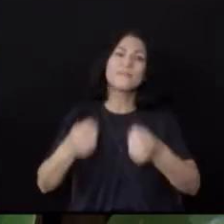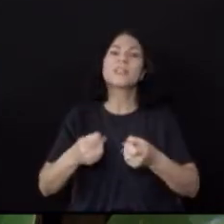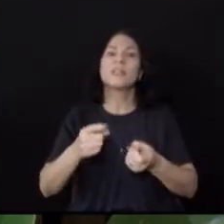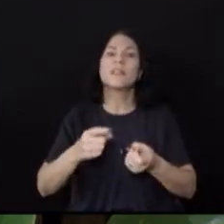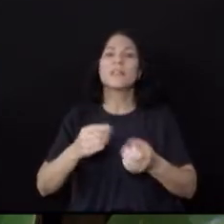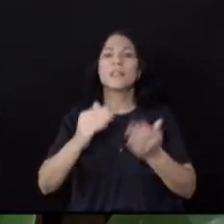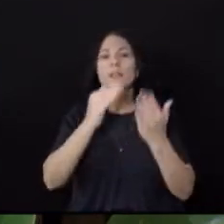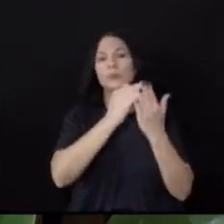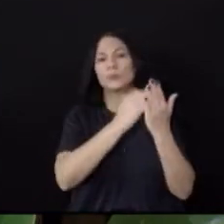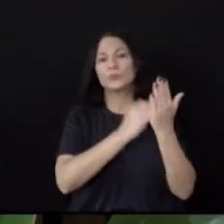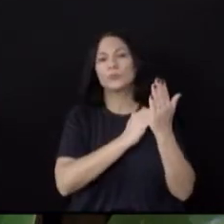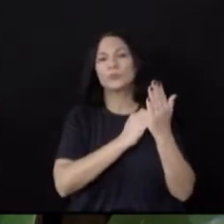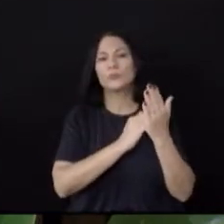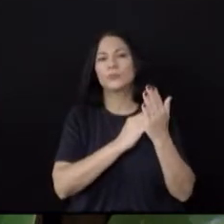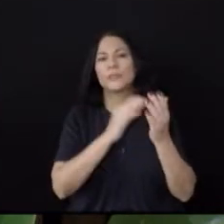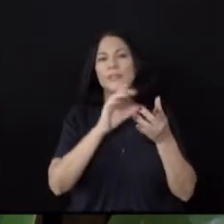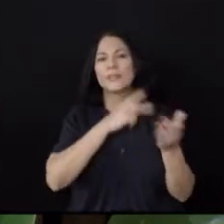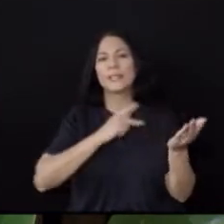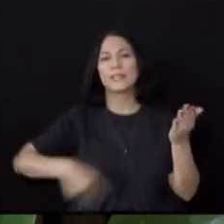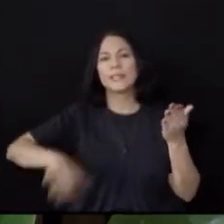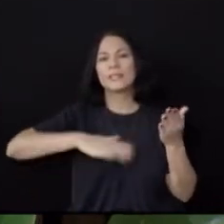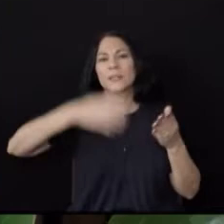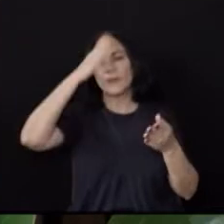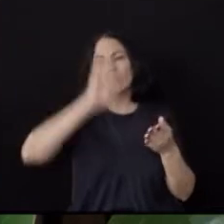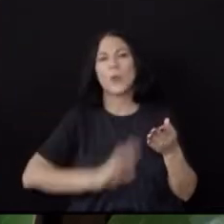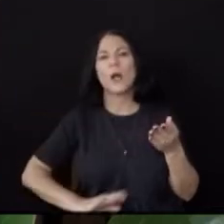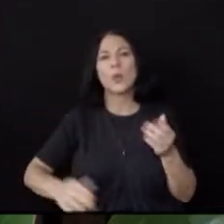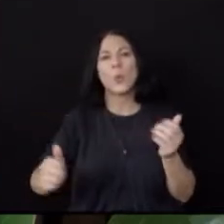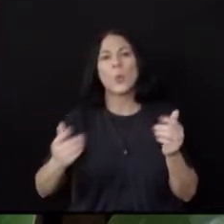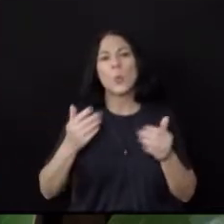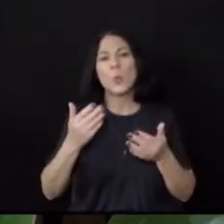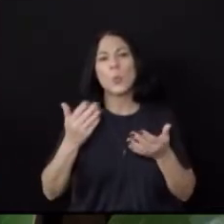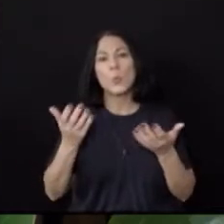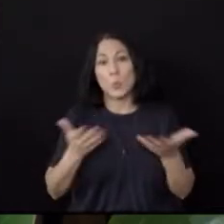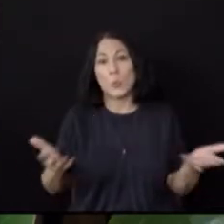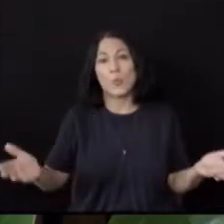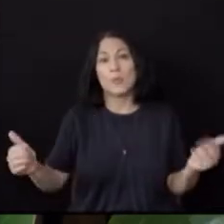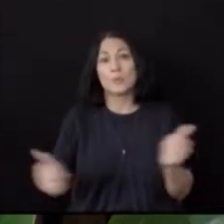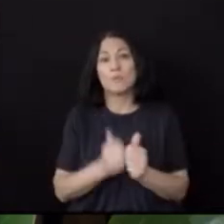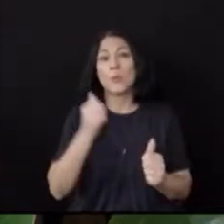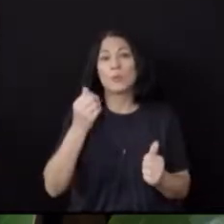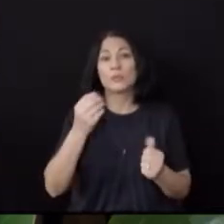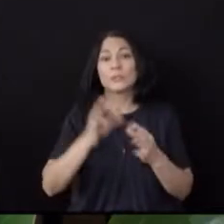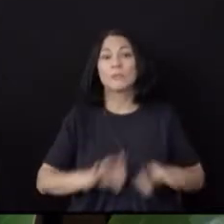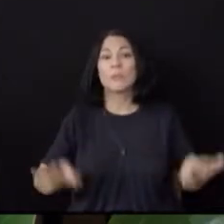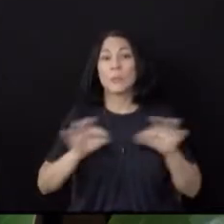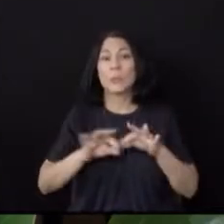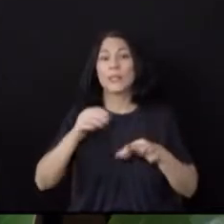kingdom of God, what is most important in this life.